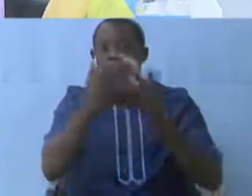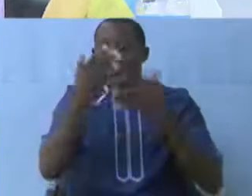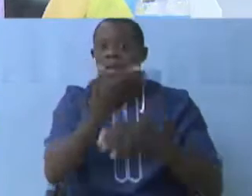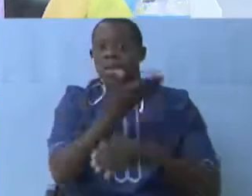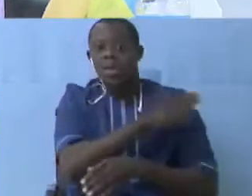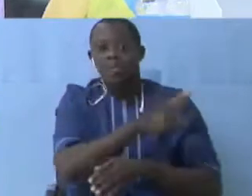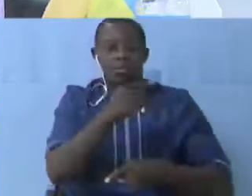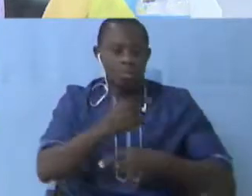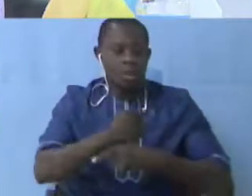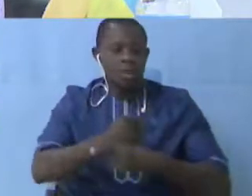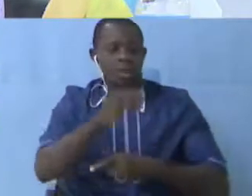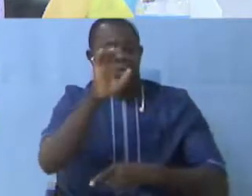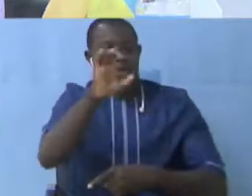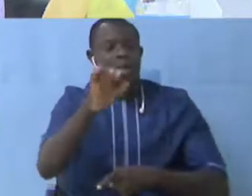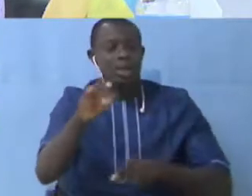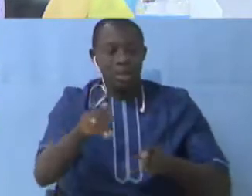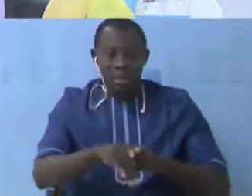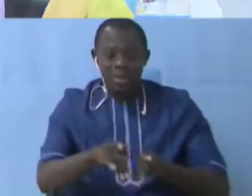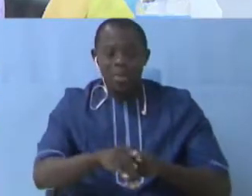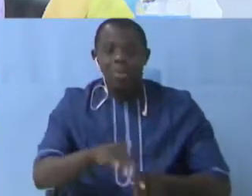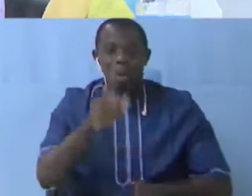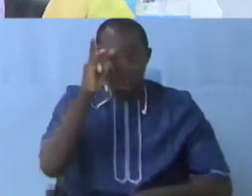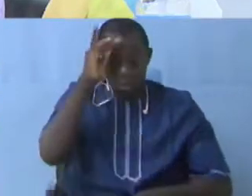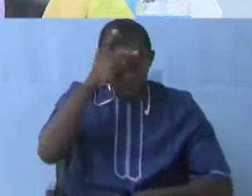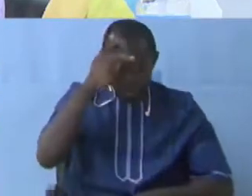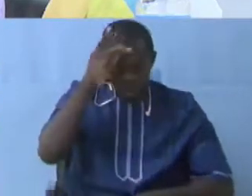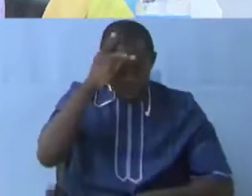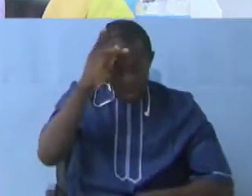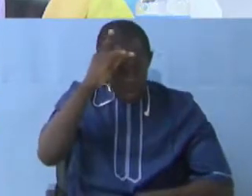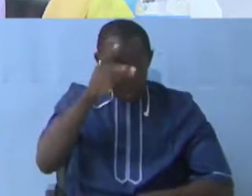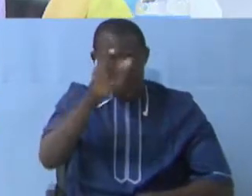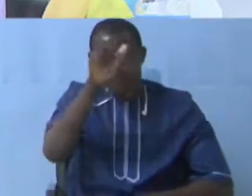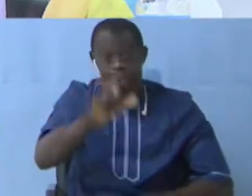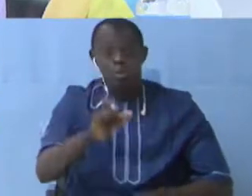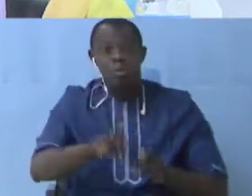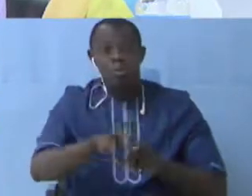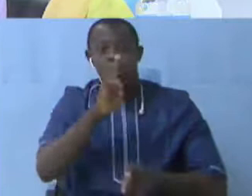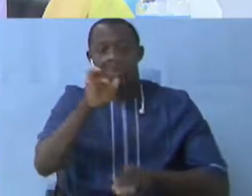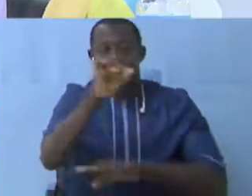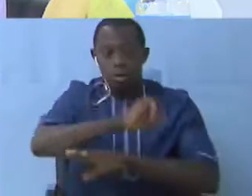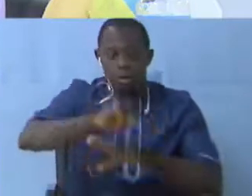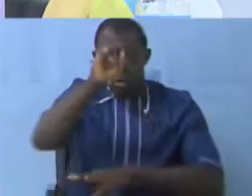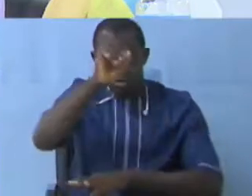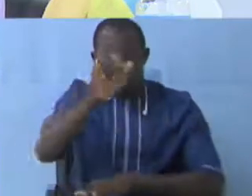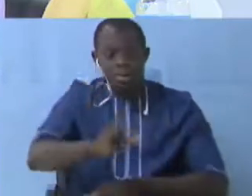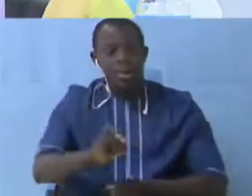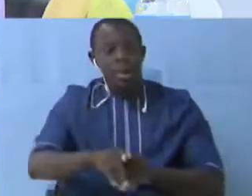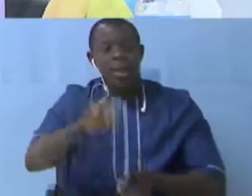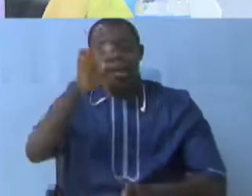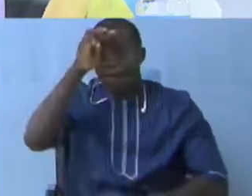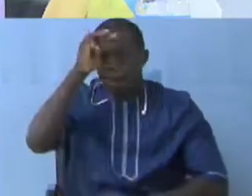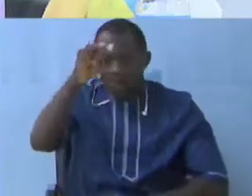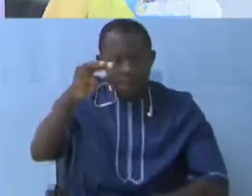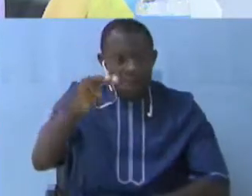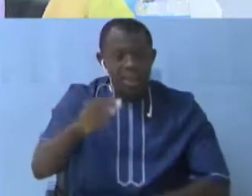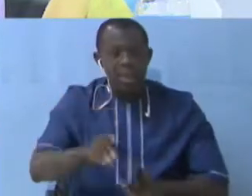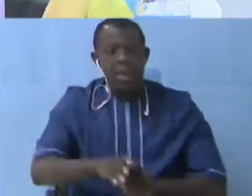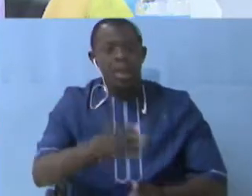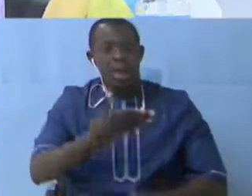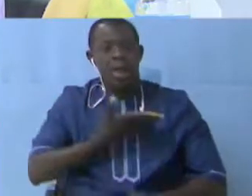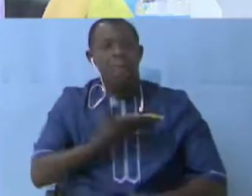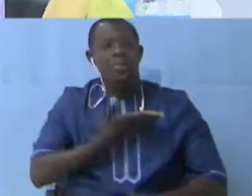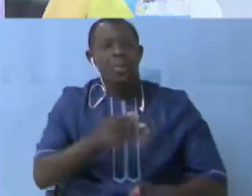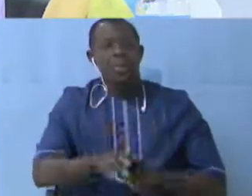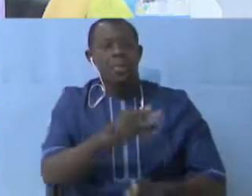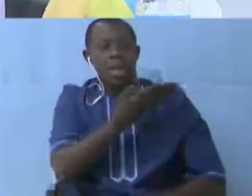And politicians as well, many former, many senior officials, including ministers, they had to really leave